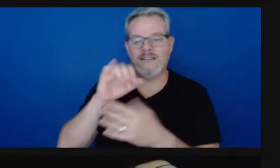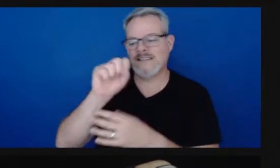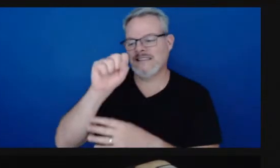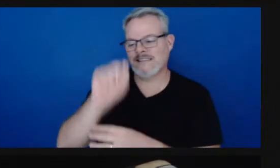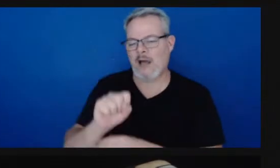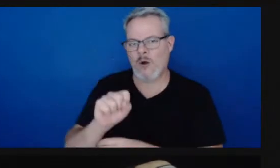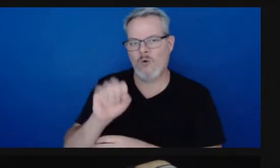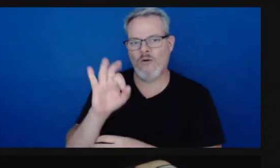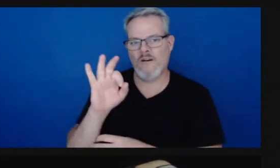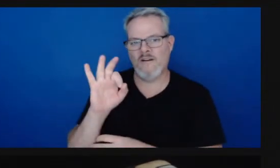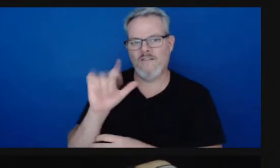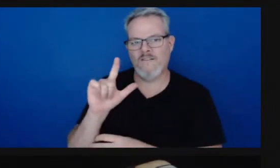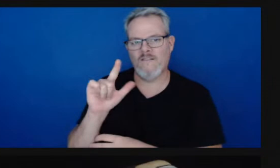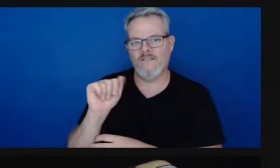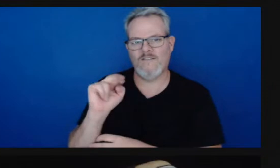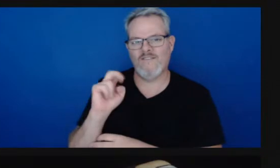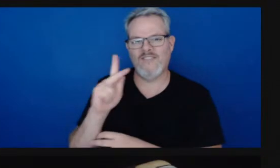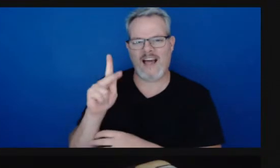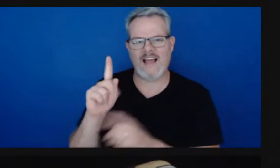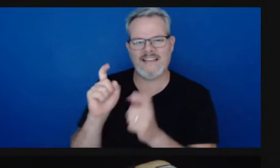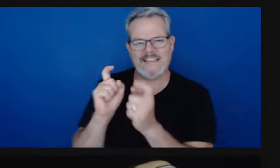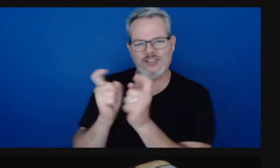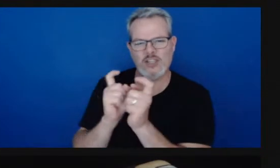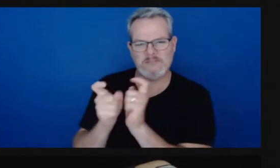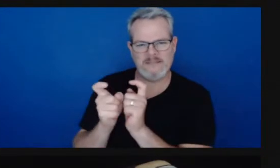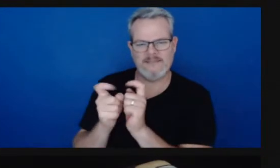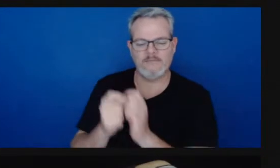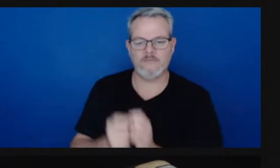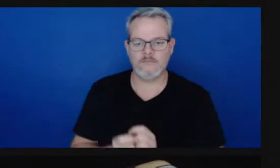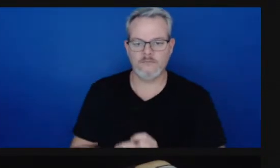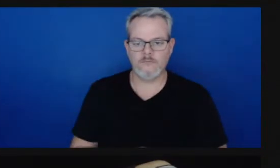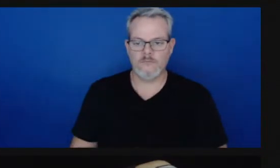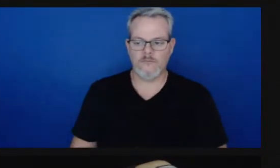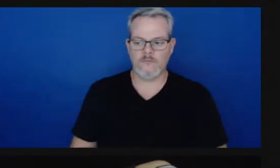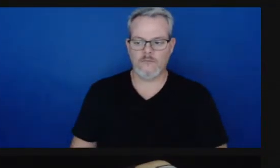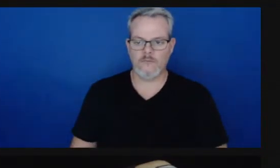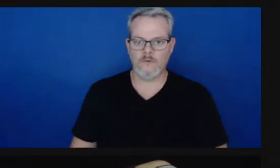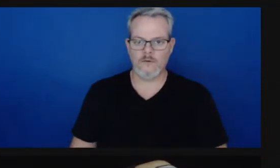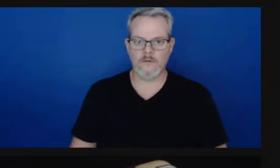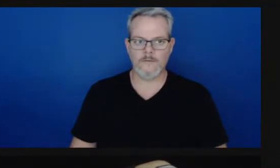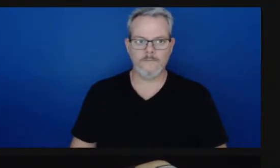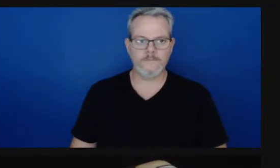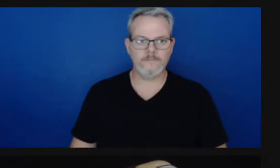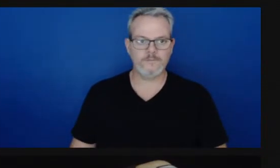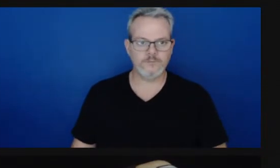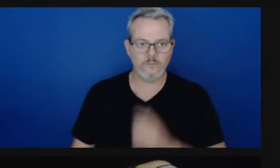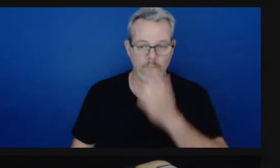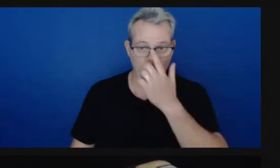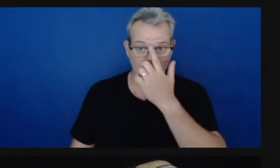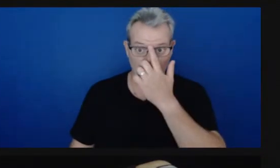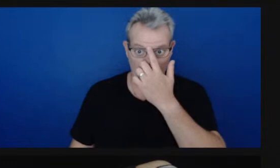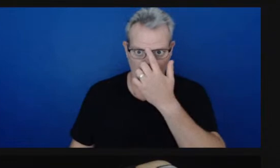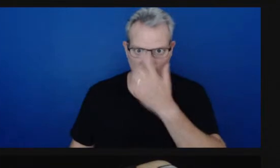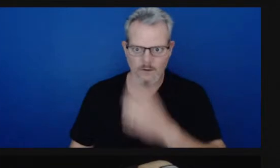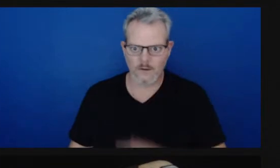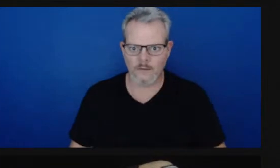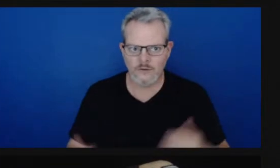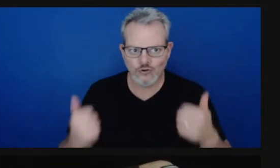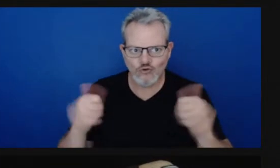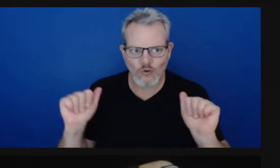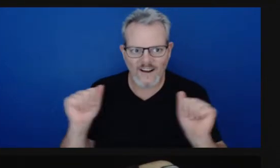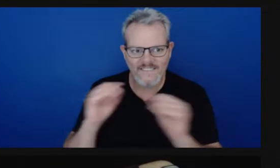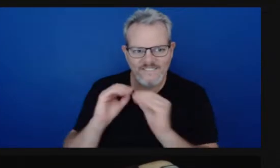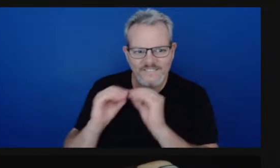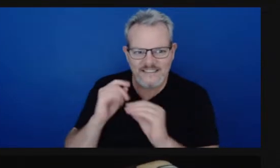the rift zone. So we can look at that in more detail here. Let's see if I can get this to work. Oh yeah, here we go. There's